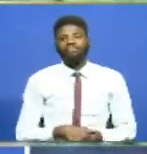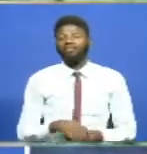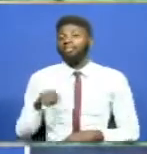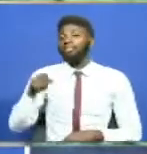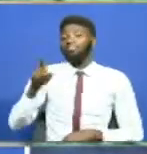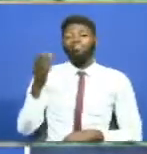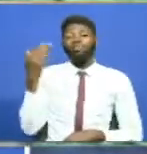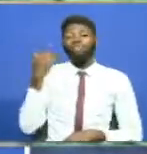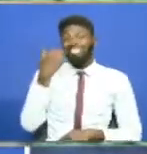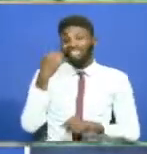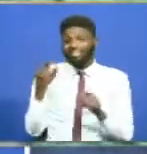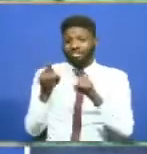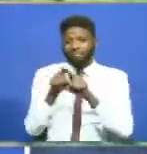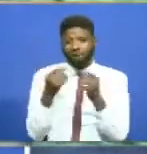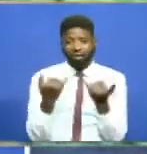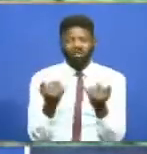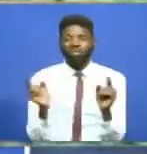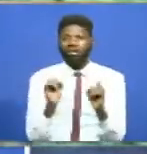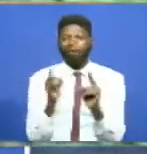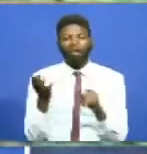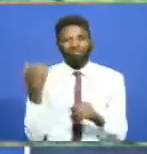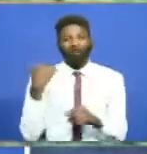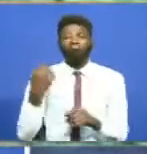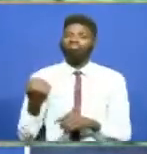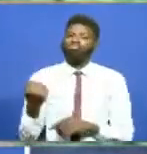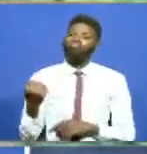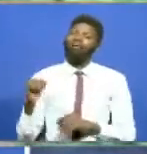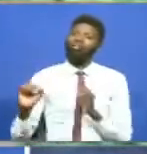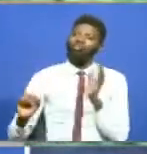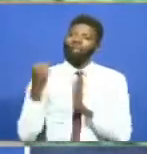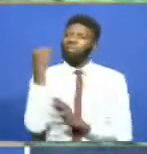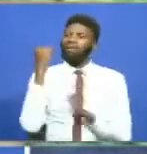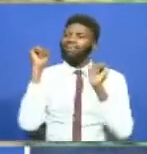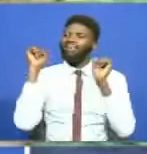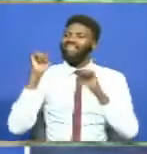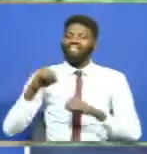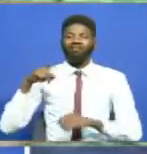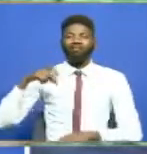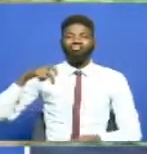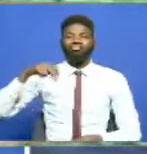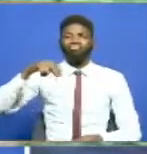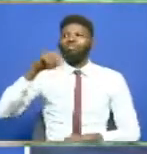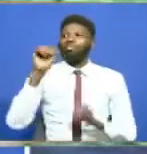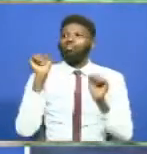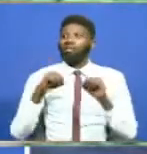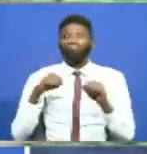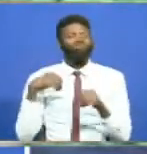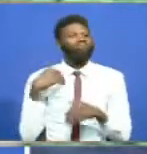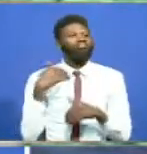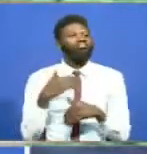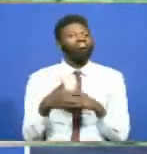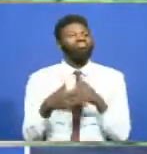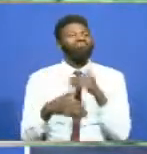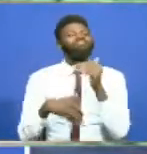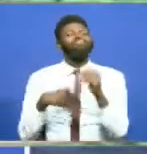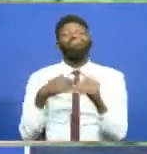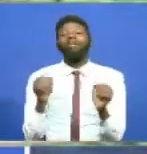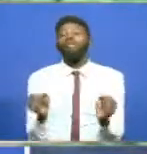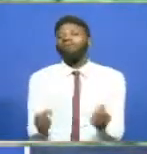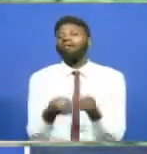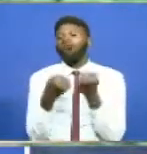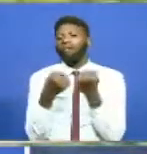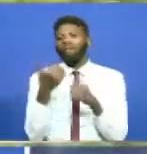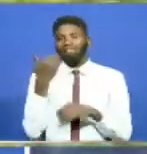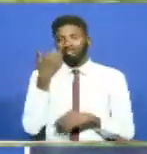hivyo. Alikuwa anasimama, alikuwa anatembea. Sasa ikafika mahali hiyo